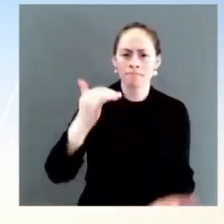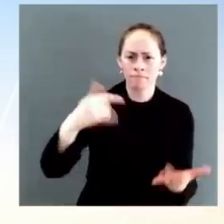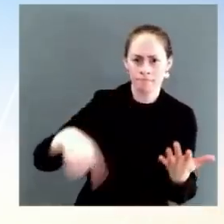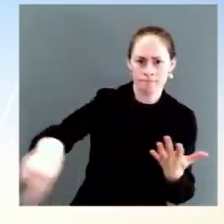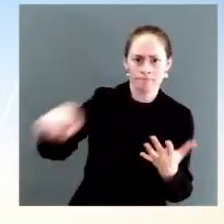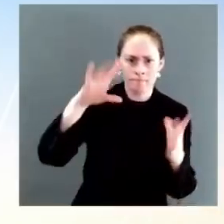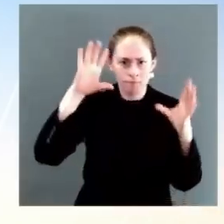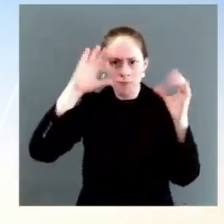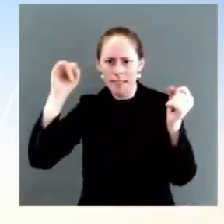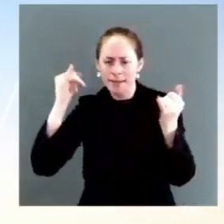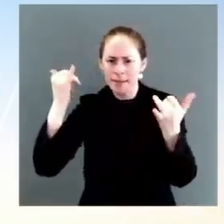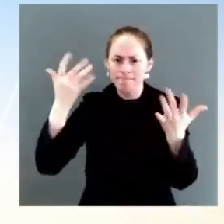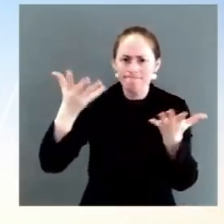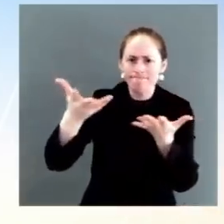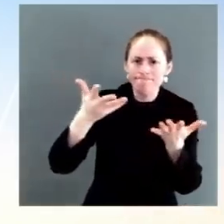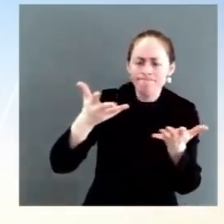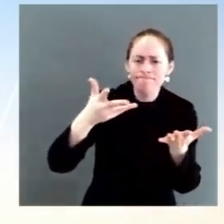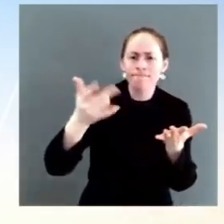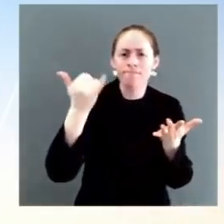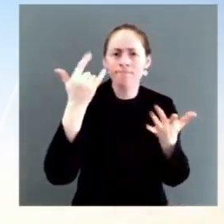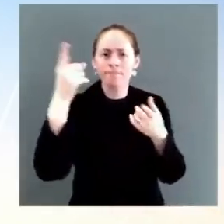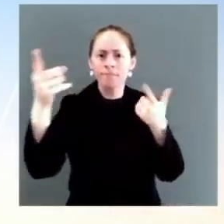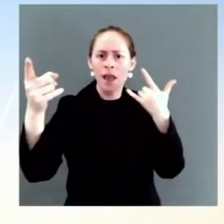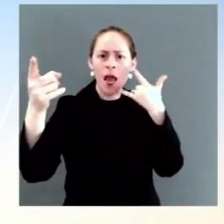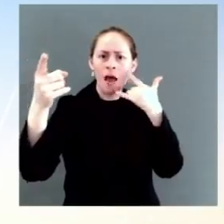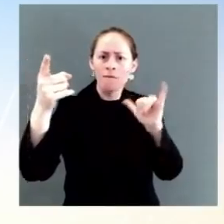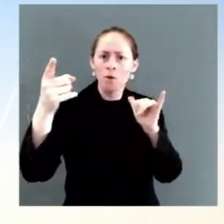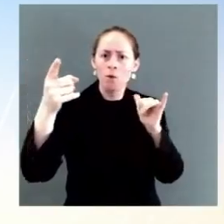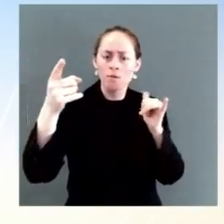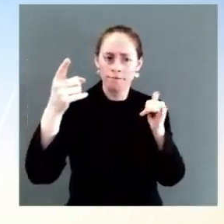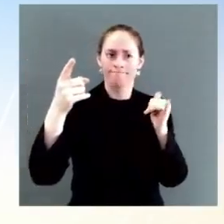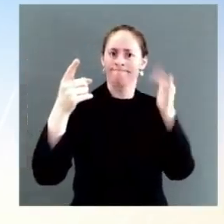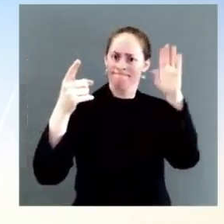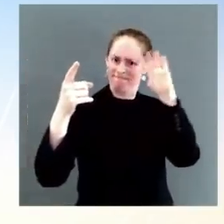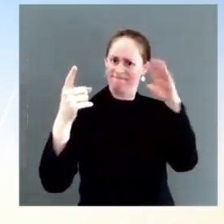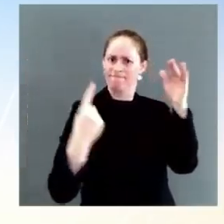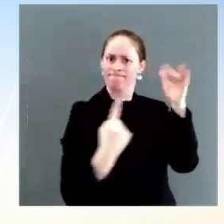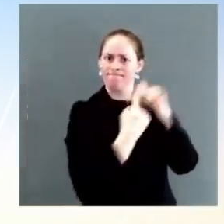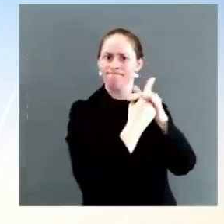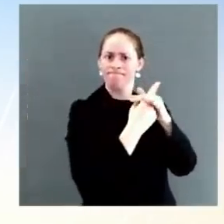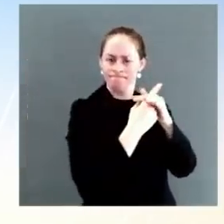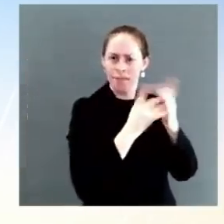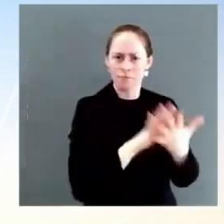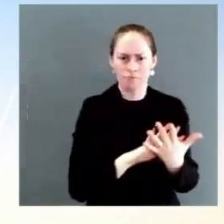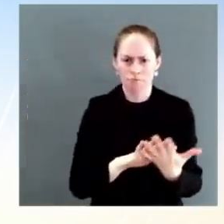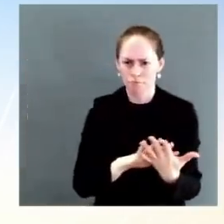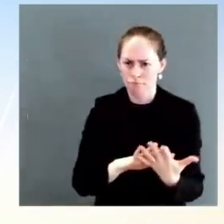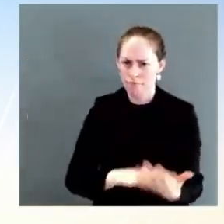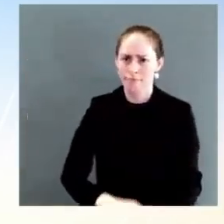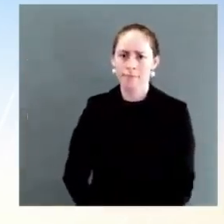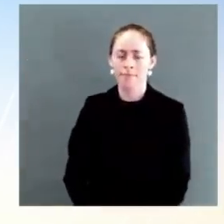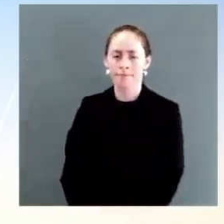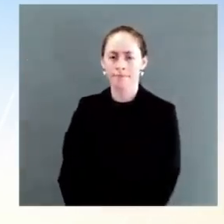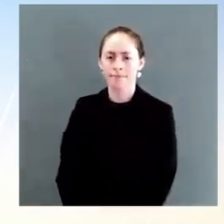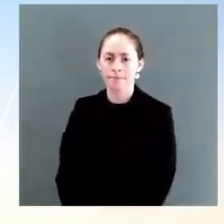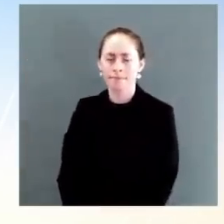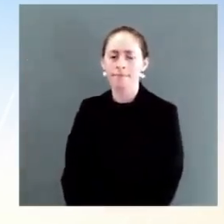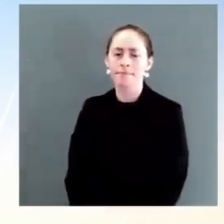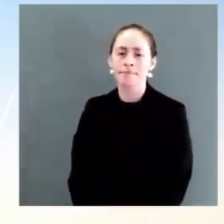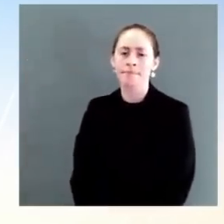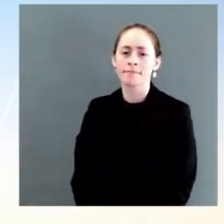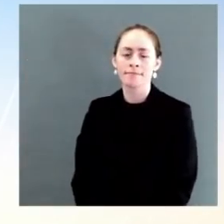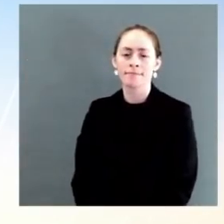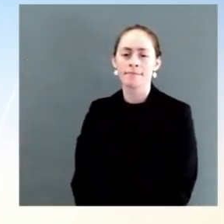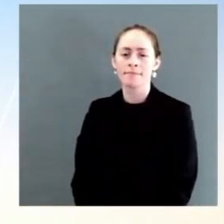Well, we have been in constant contact with local and public health officials from our health and medical team. So that was not a one-time